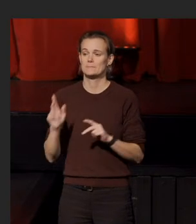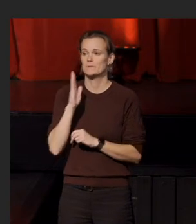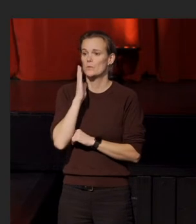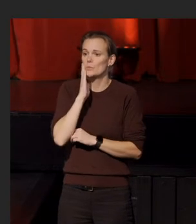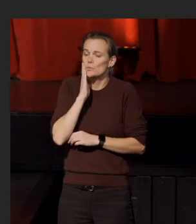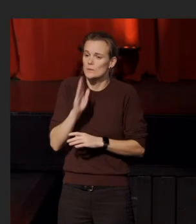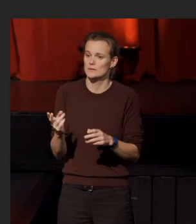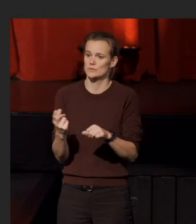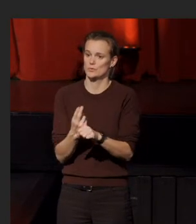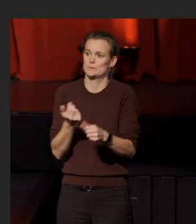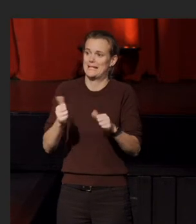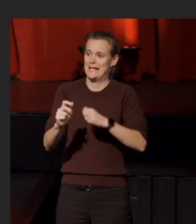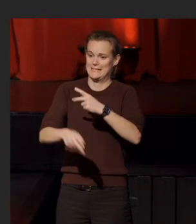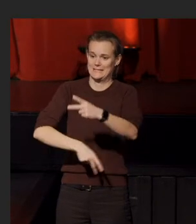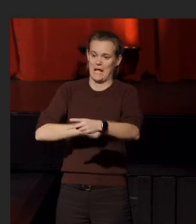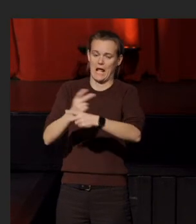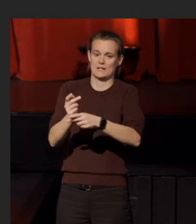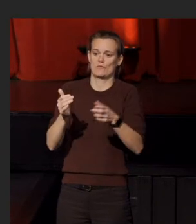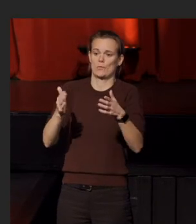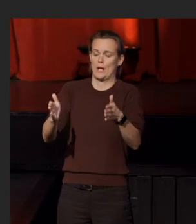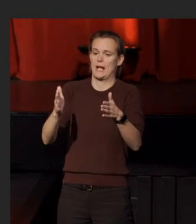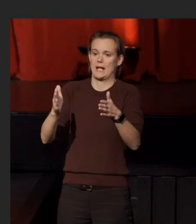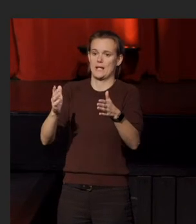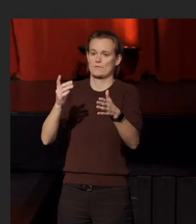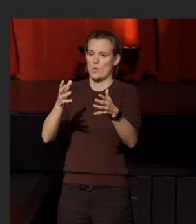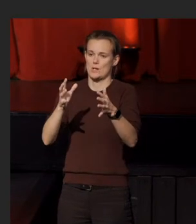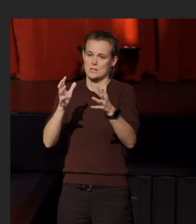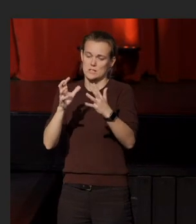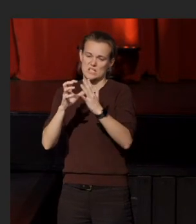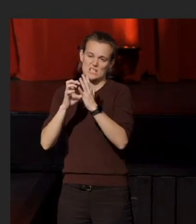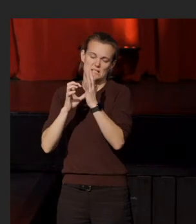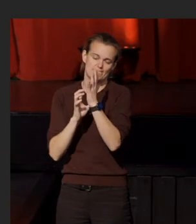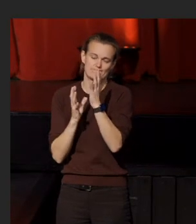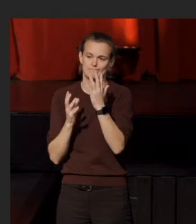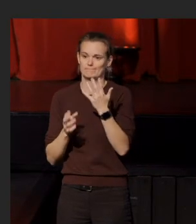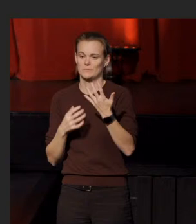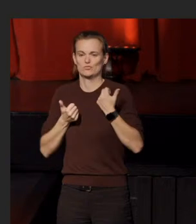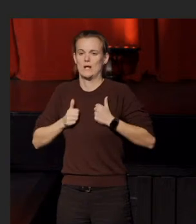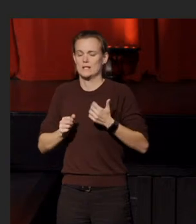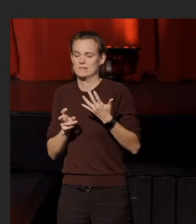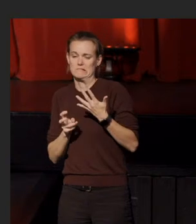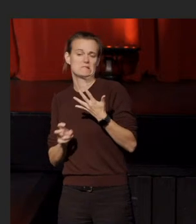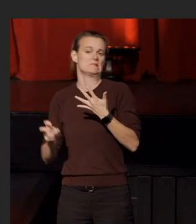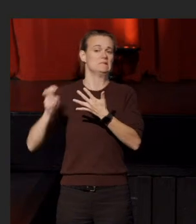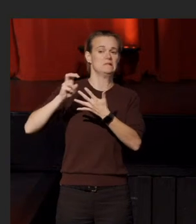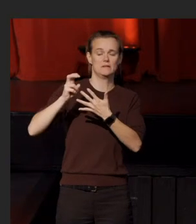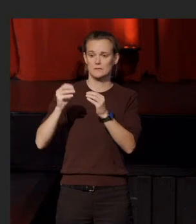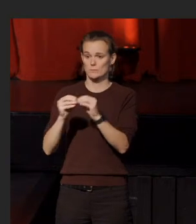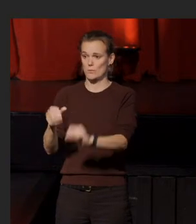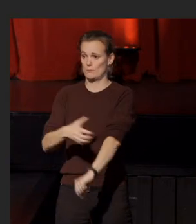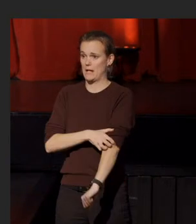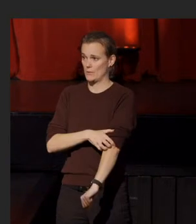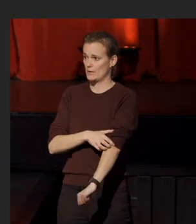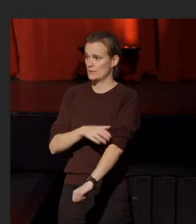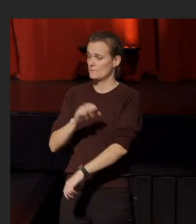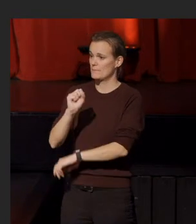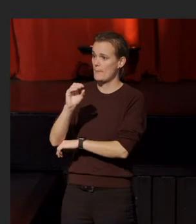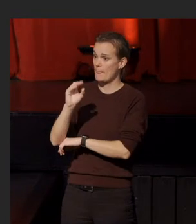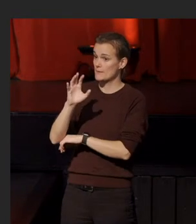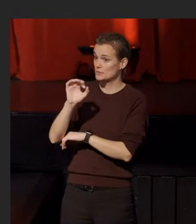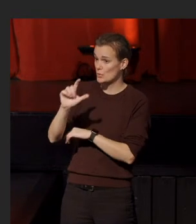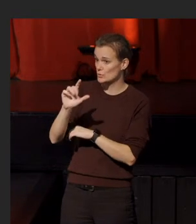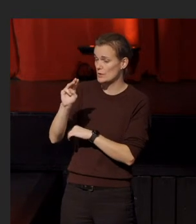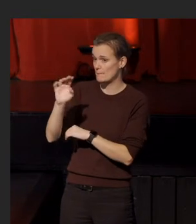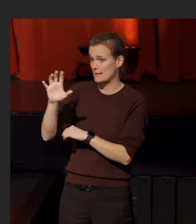can to gain more power in any political system. And the way social media, search, and other digital